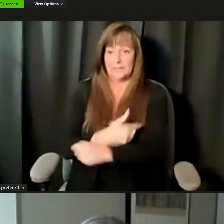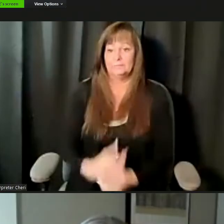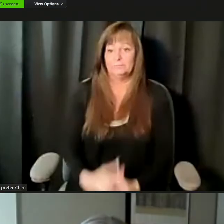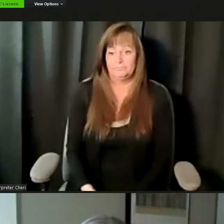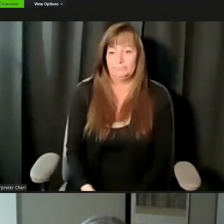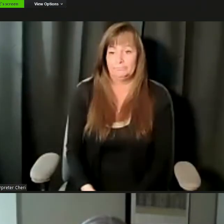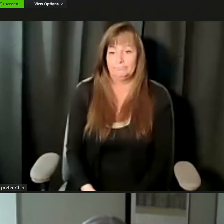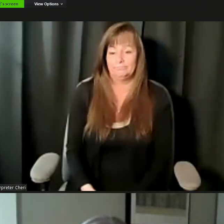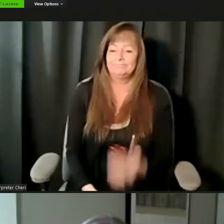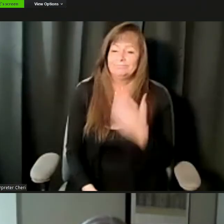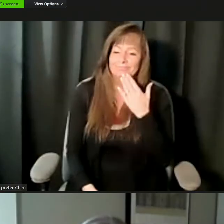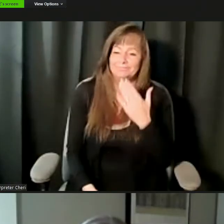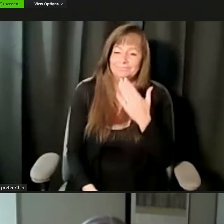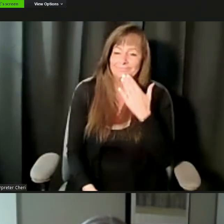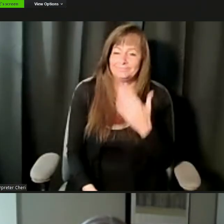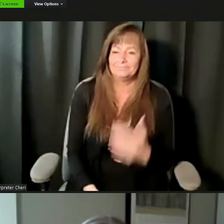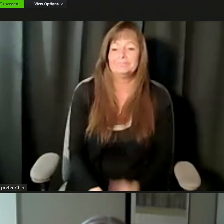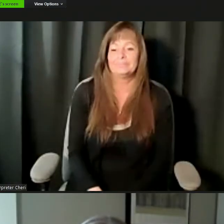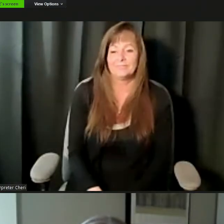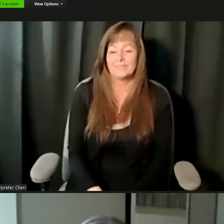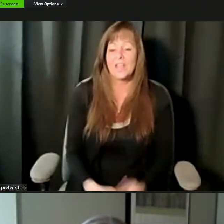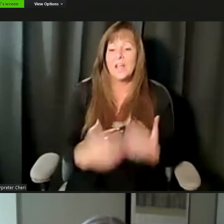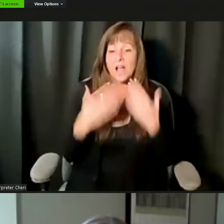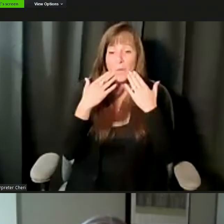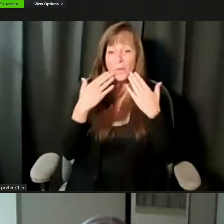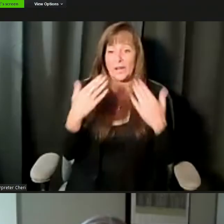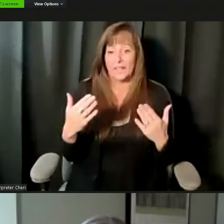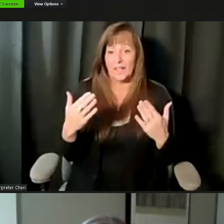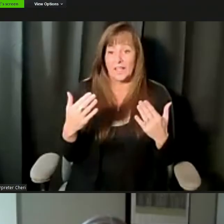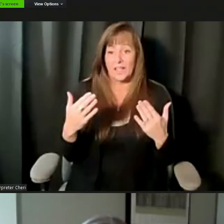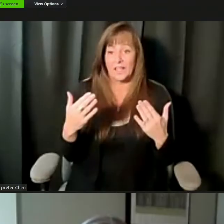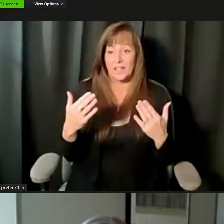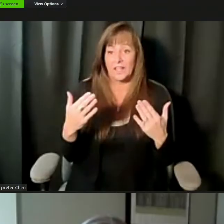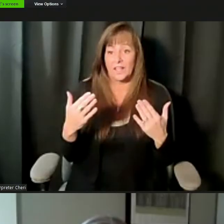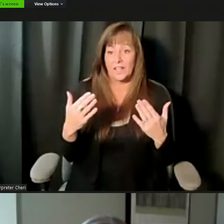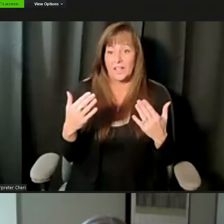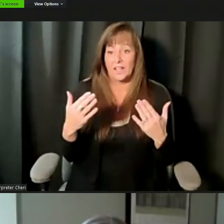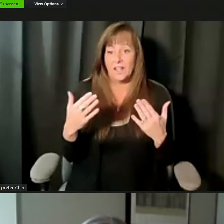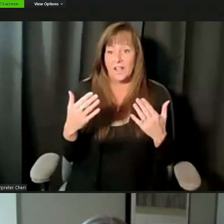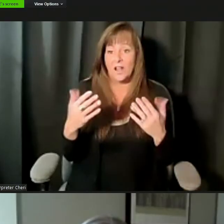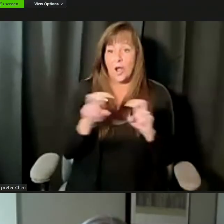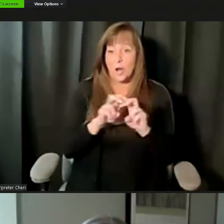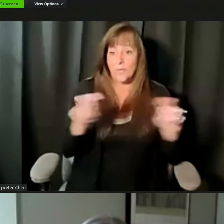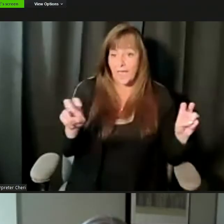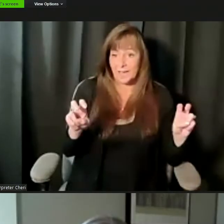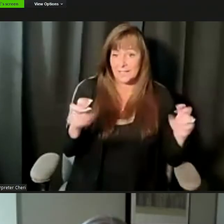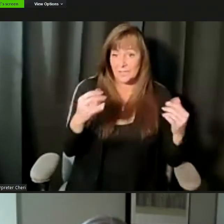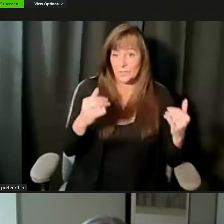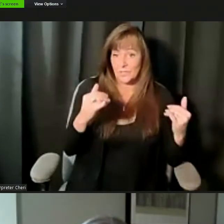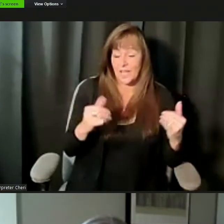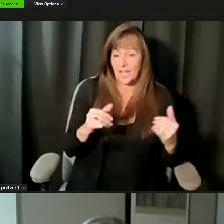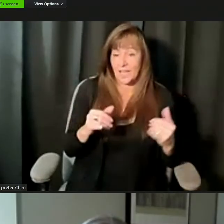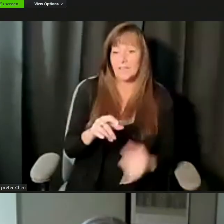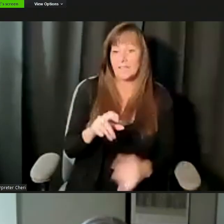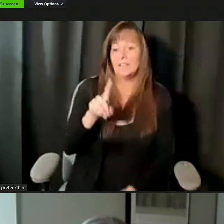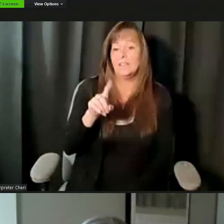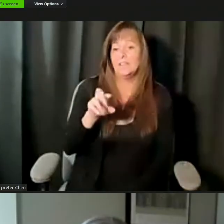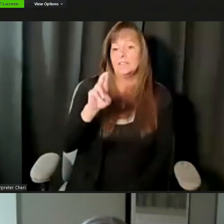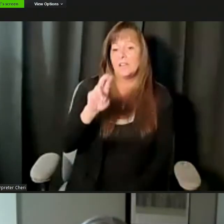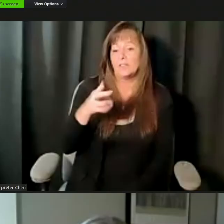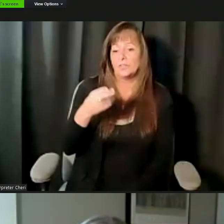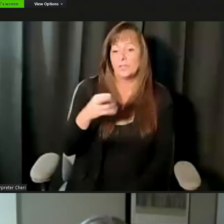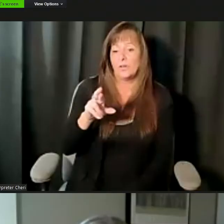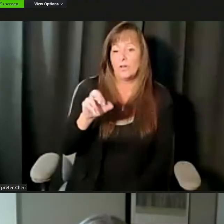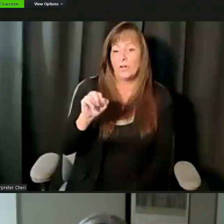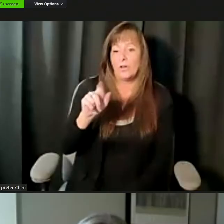Great, thank you. And so with that, I want to thank our panelists for today, Dr. Rachel Herlihy, Scott Bookman,